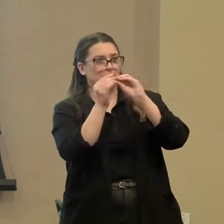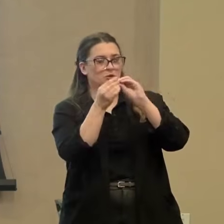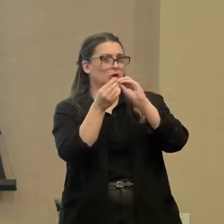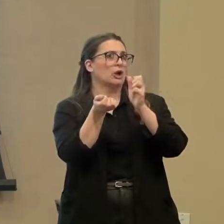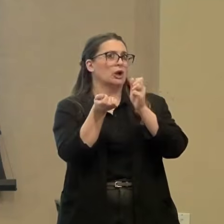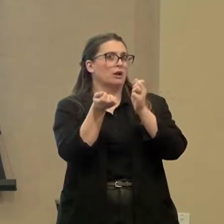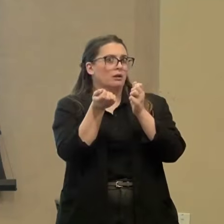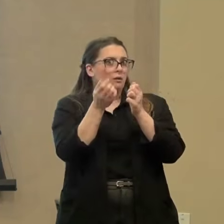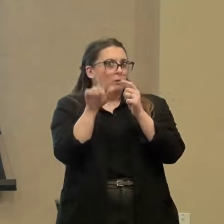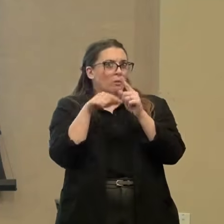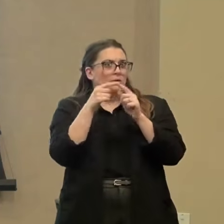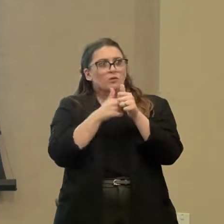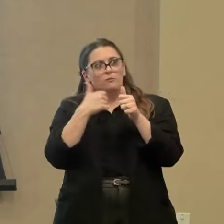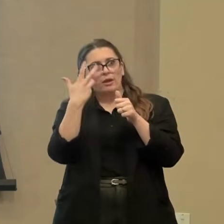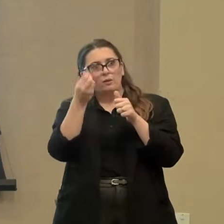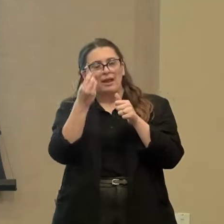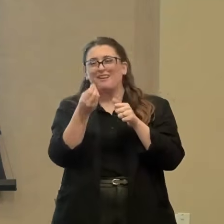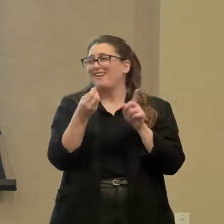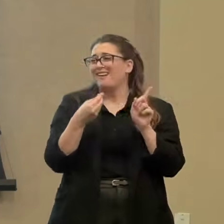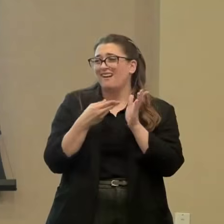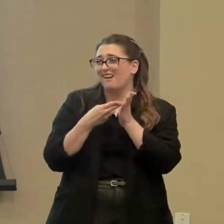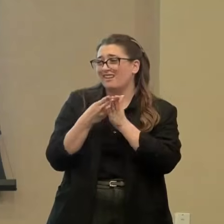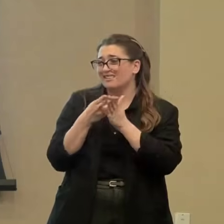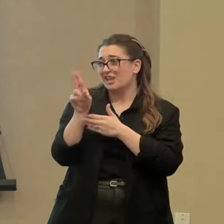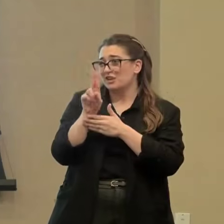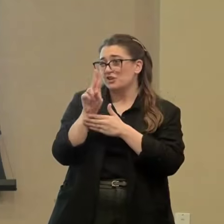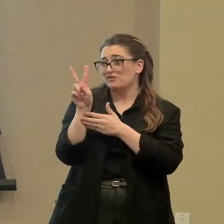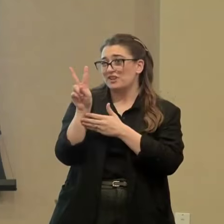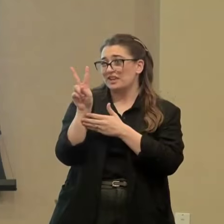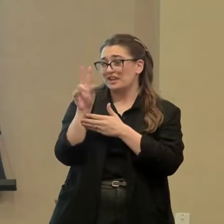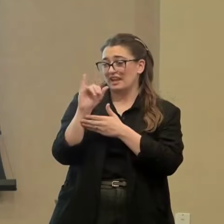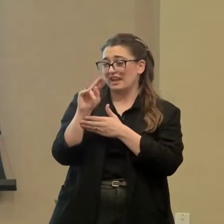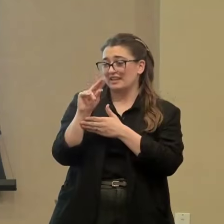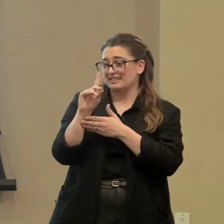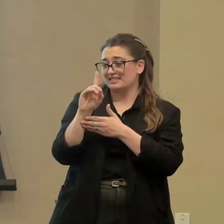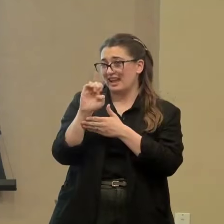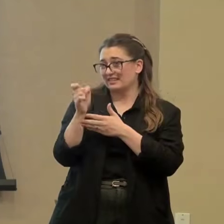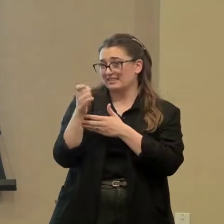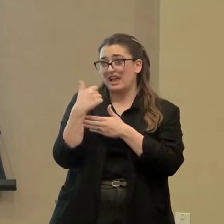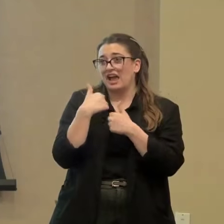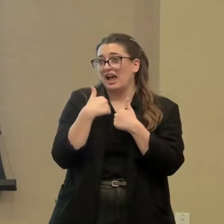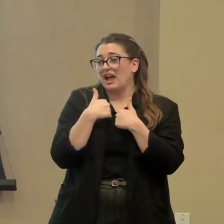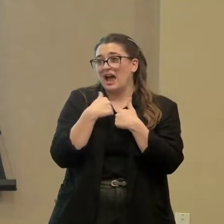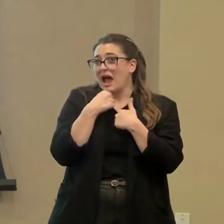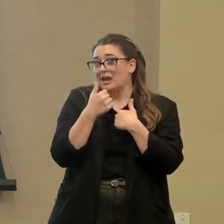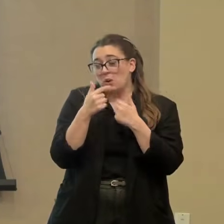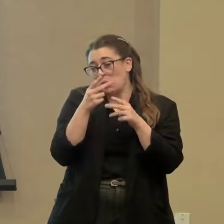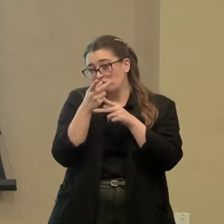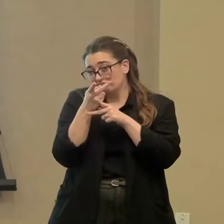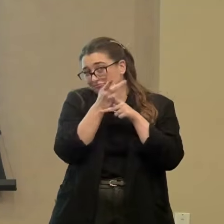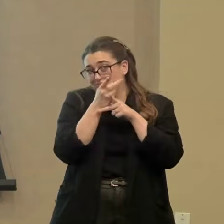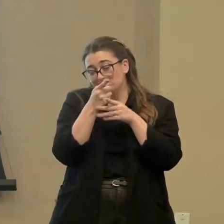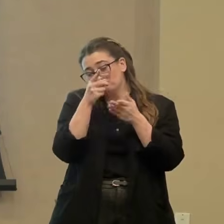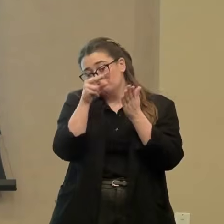UPF, put on sunscreen. I'll be honest, I don't monitor the UV. I also don't live with this skin condition, but I